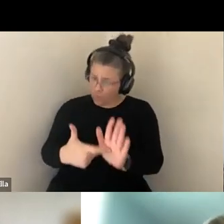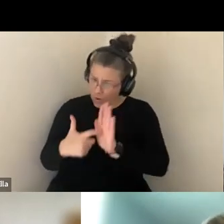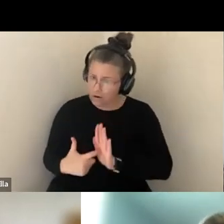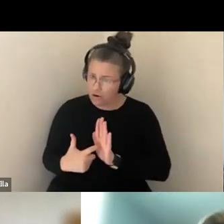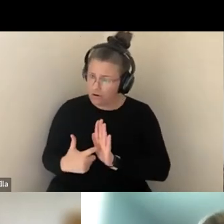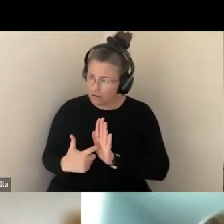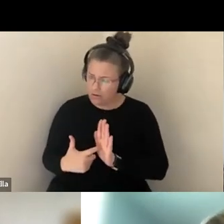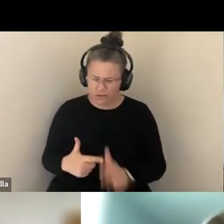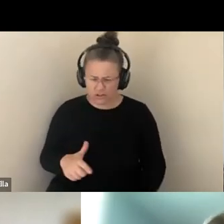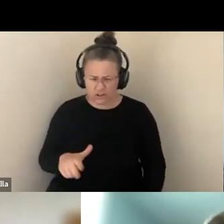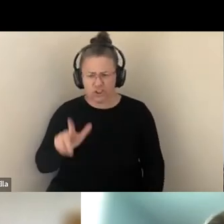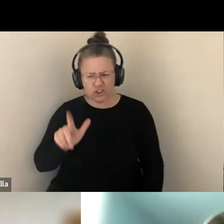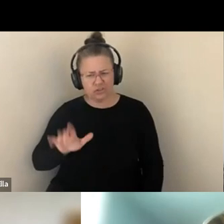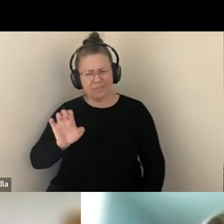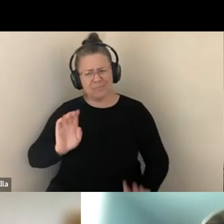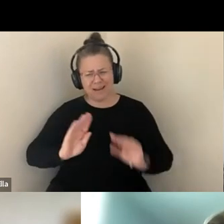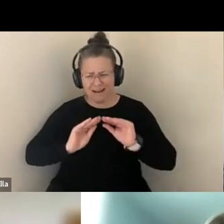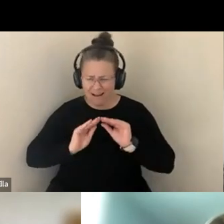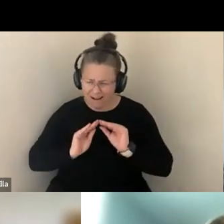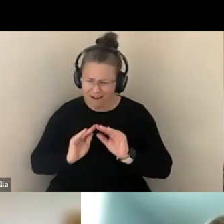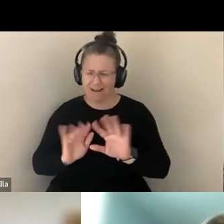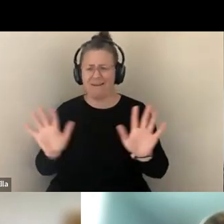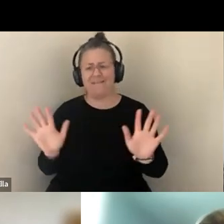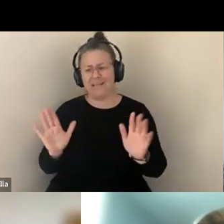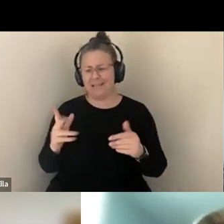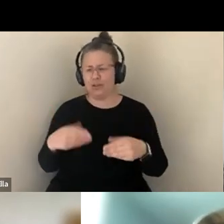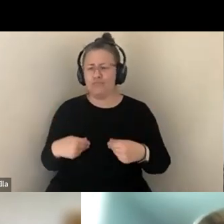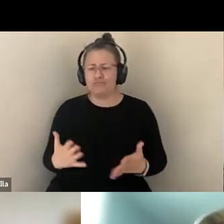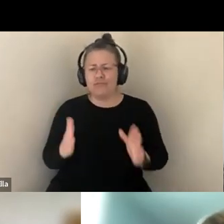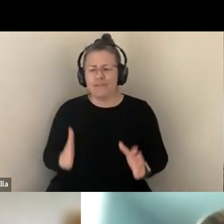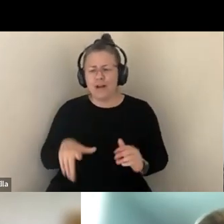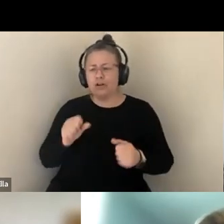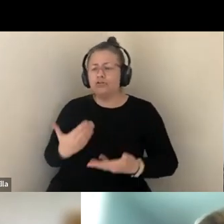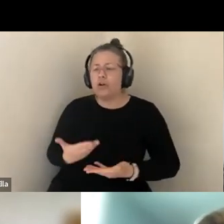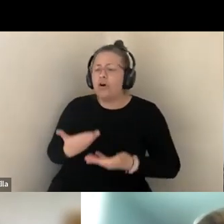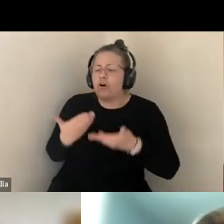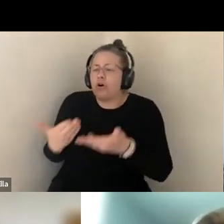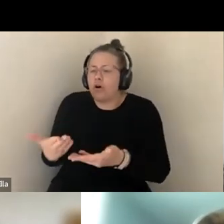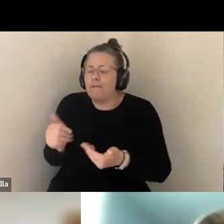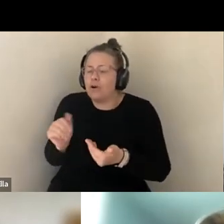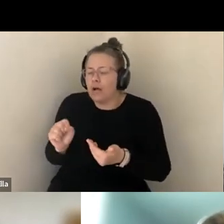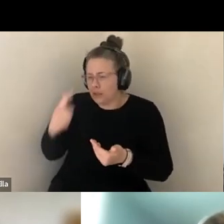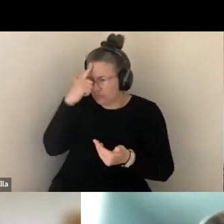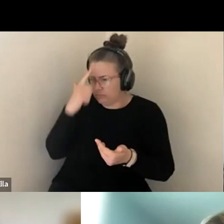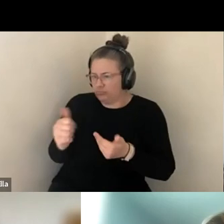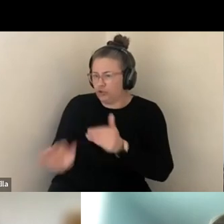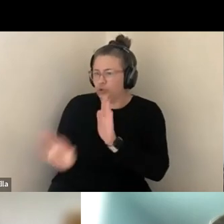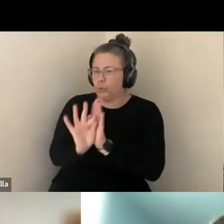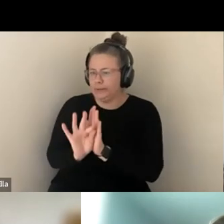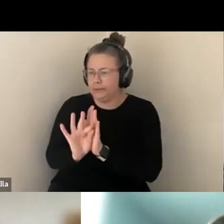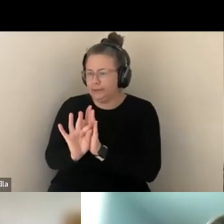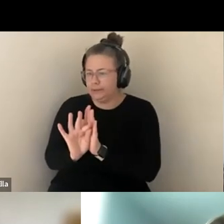so obviously offered as a choice? Because it's integrated into pregnancy care in a way that